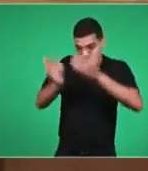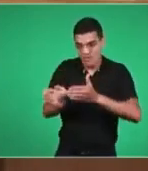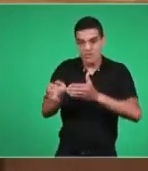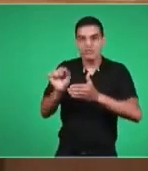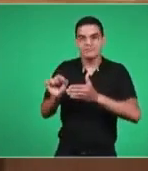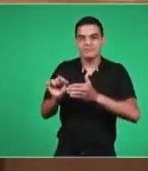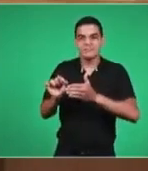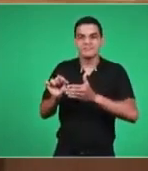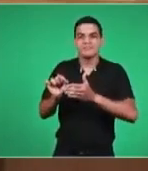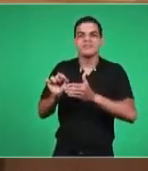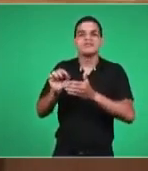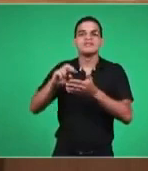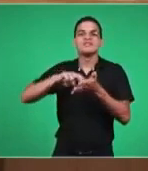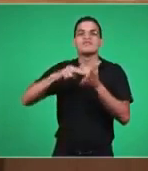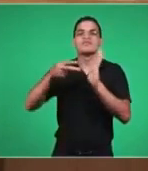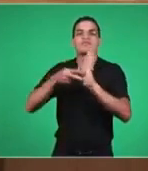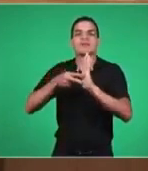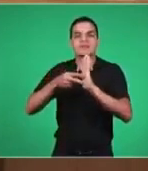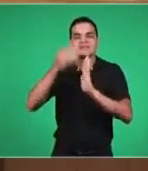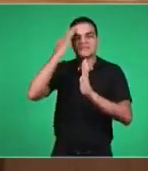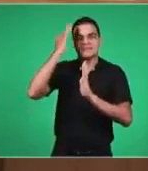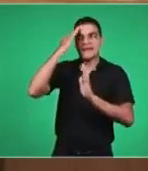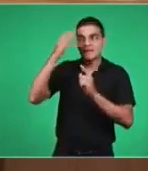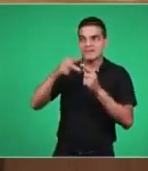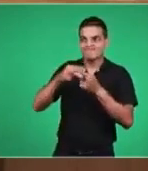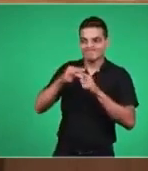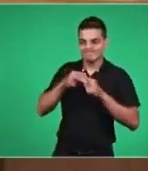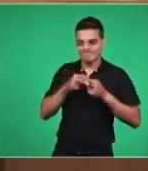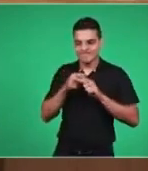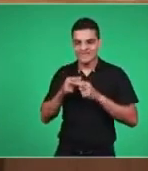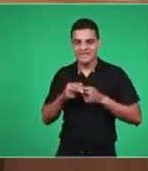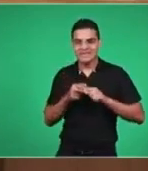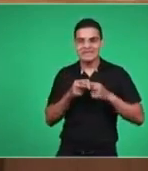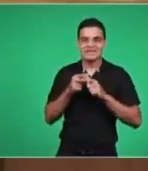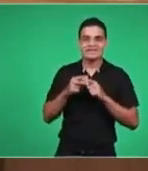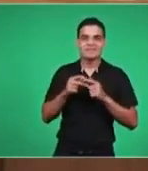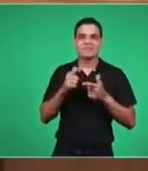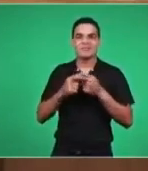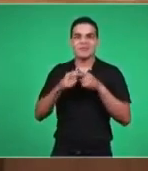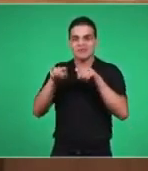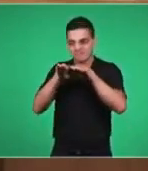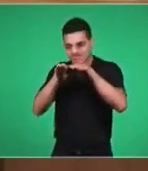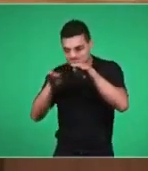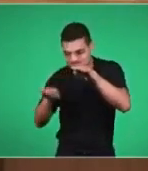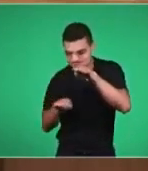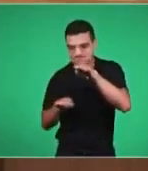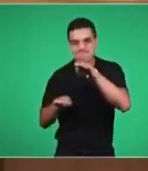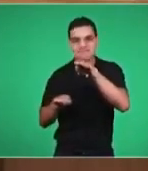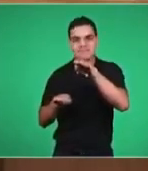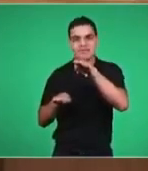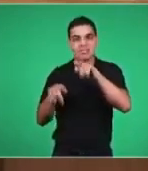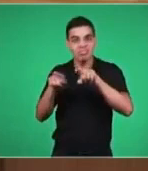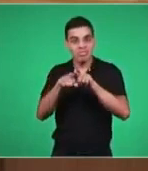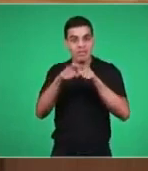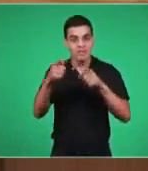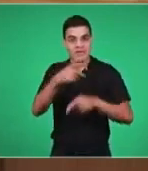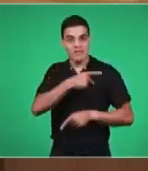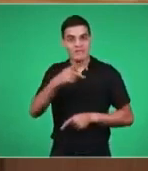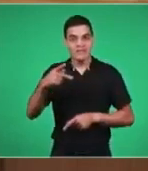are truly faithful are humble and they're not trying to show off themselves.